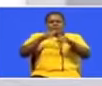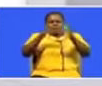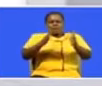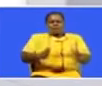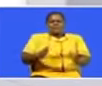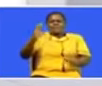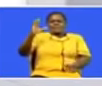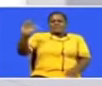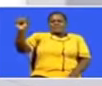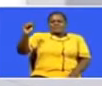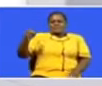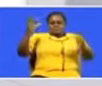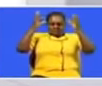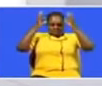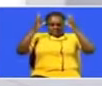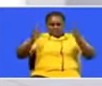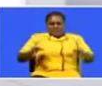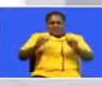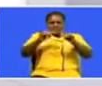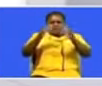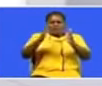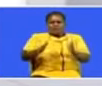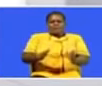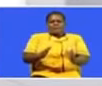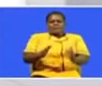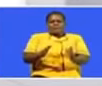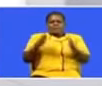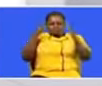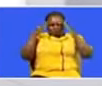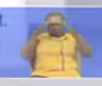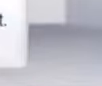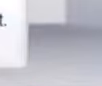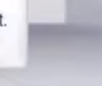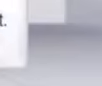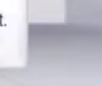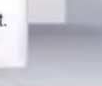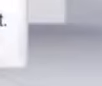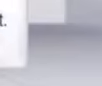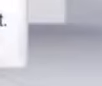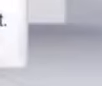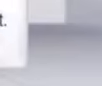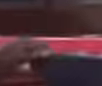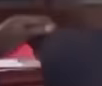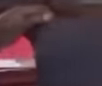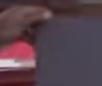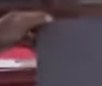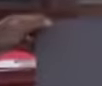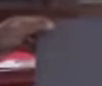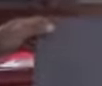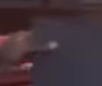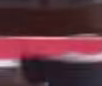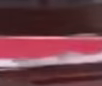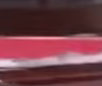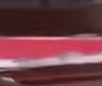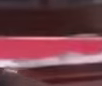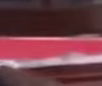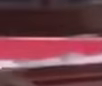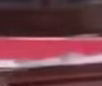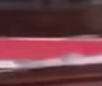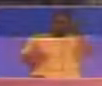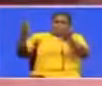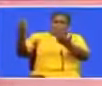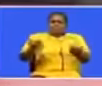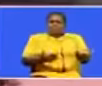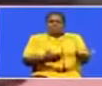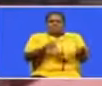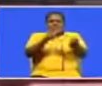the cabinet resolved that the farmers' produce will be accorded priority access to the market. The government has, however, said they will be